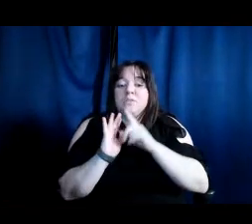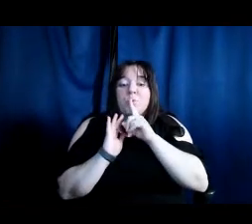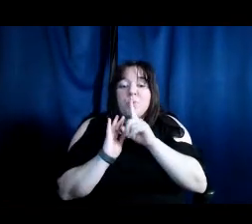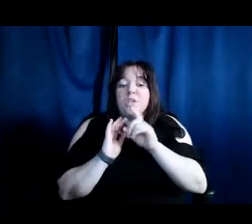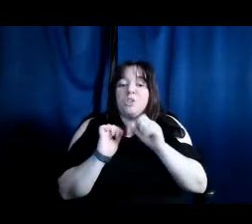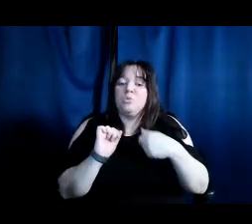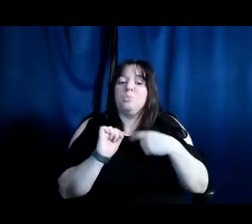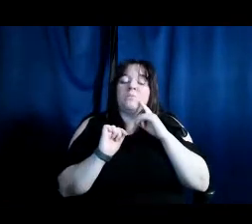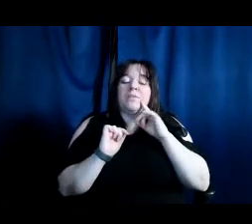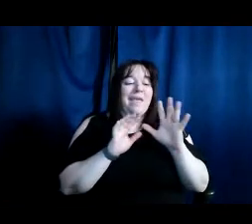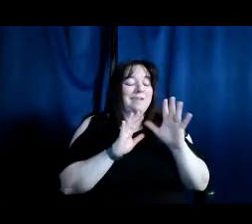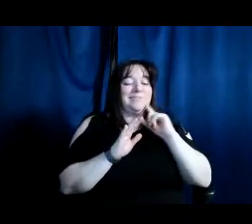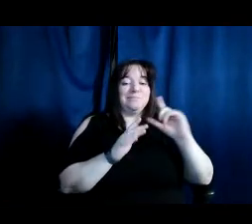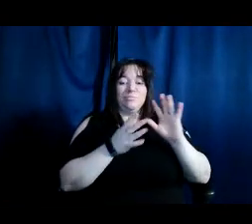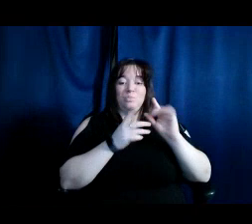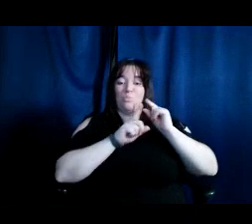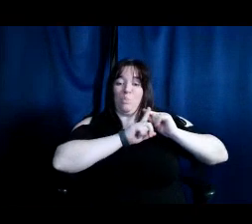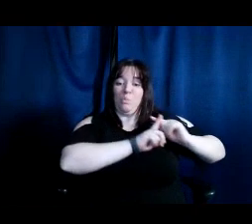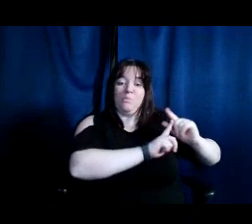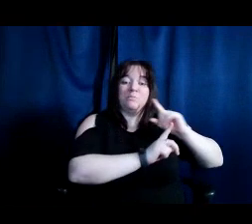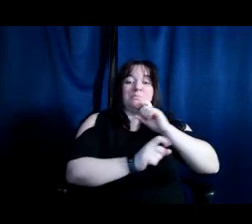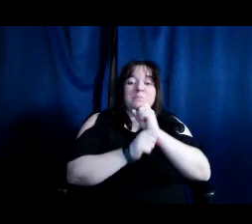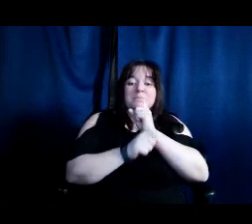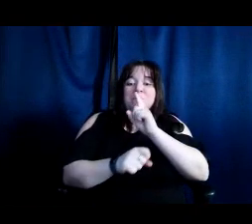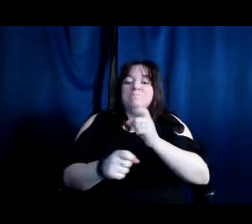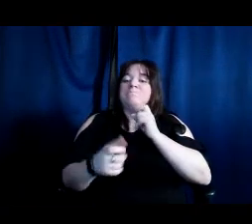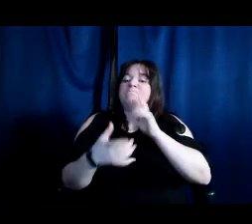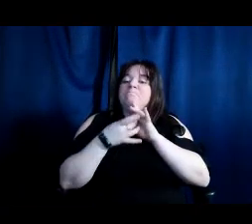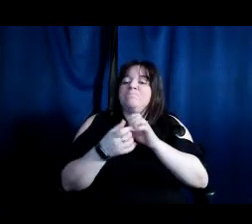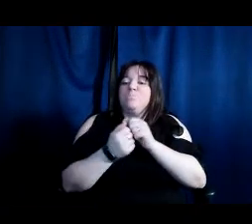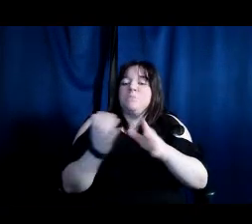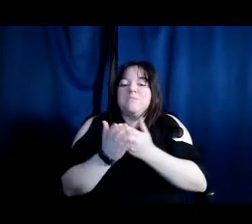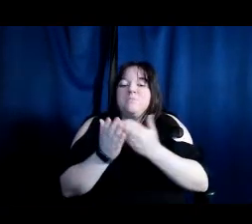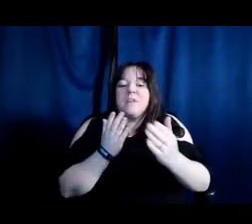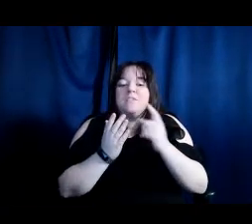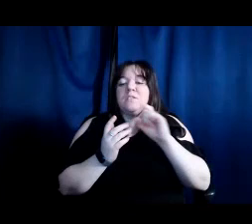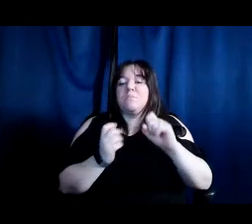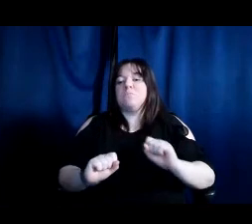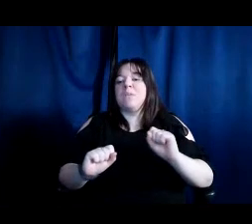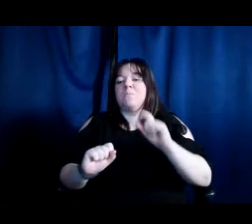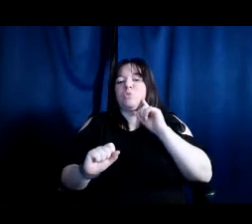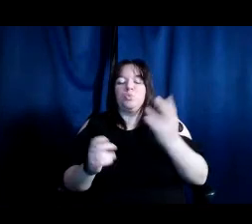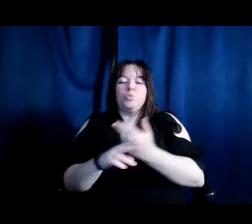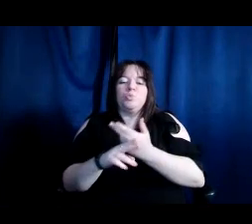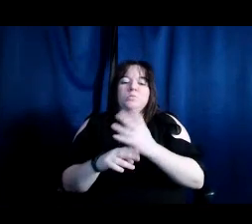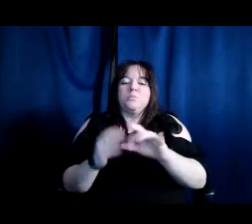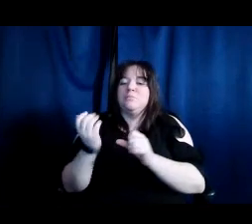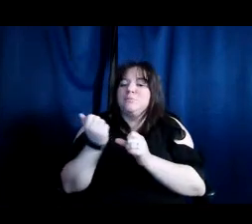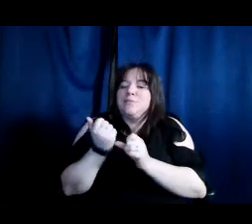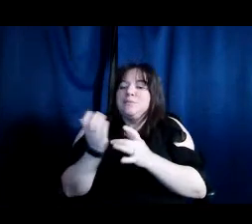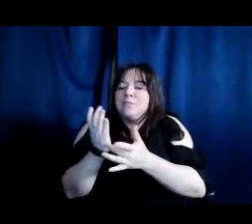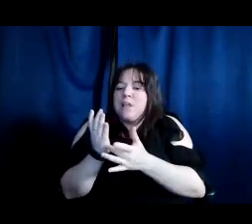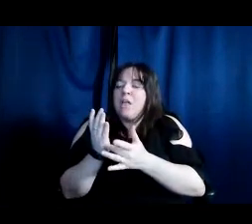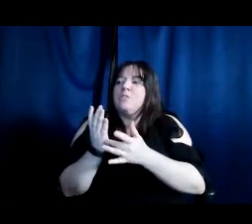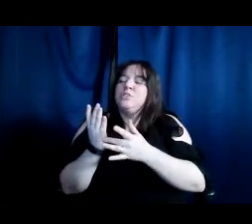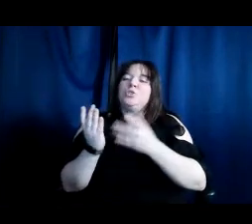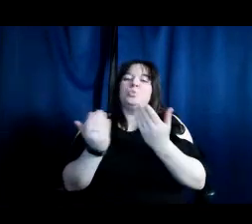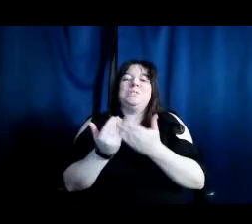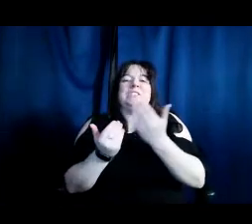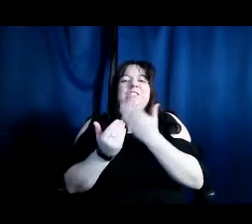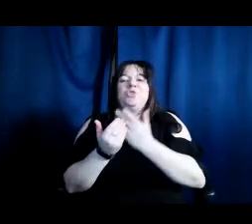technologies, and users must be able to browse the site with these various devices. It needs to have a